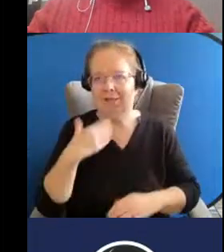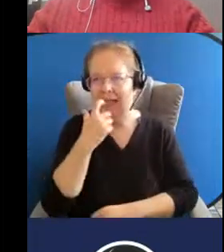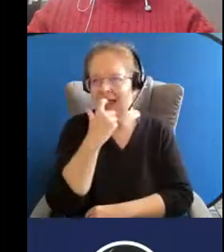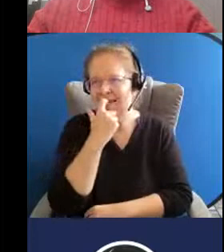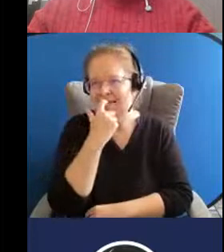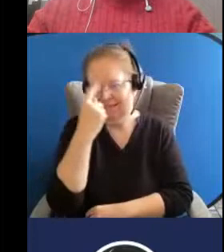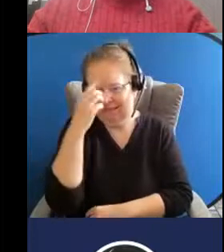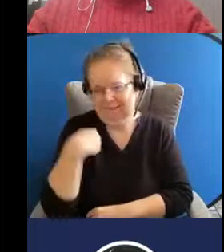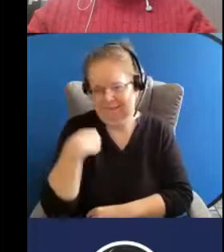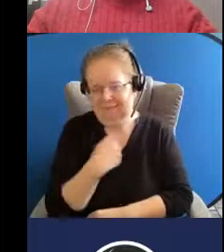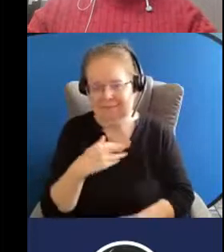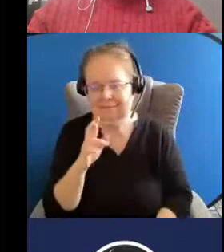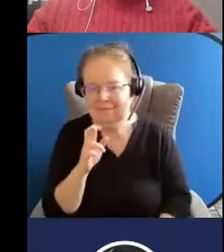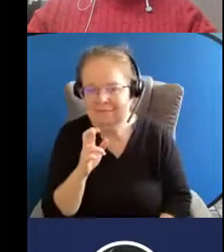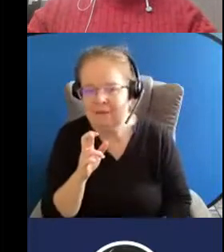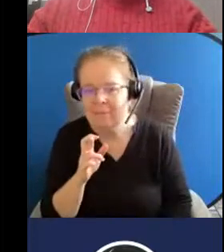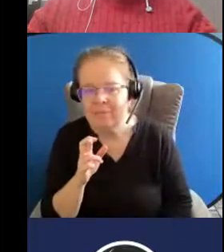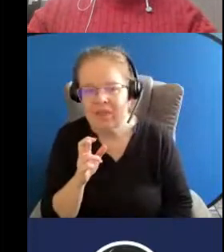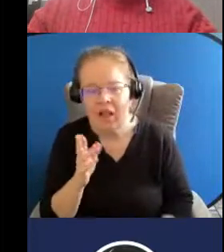and after sounds.